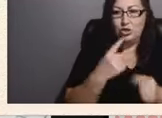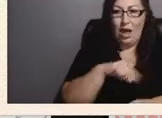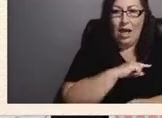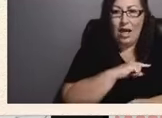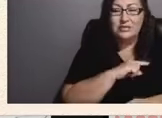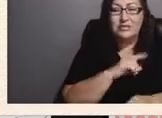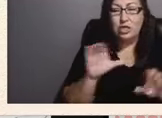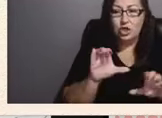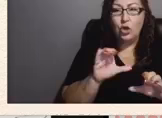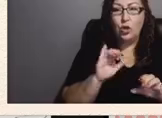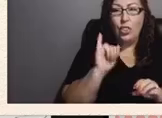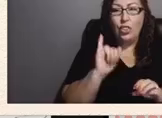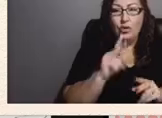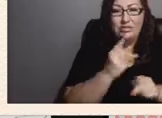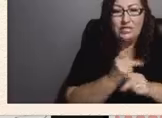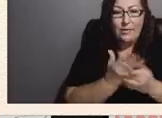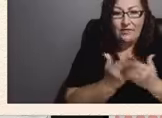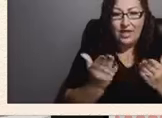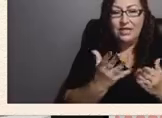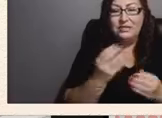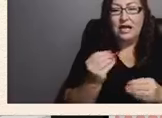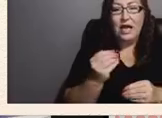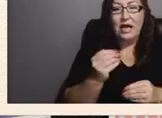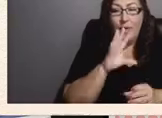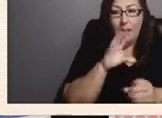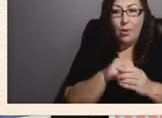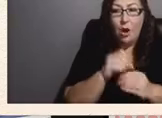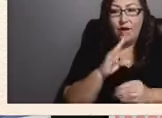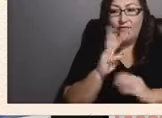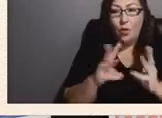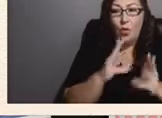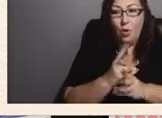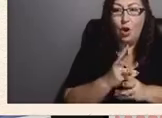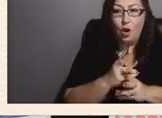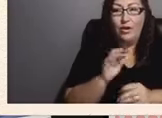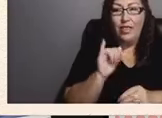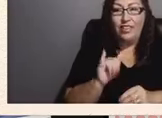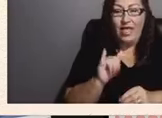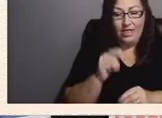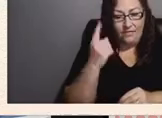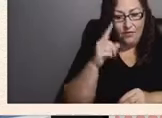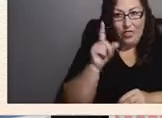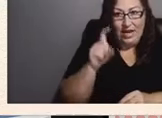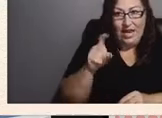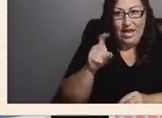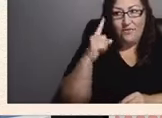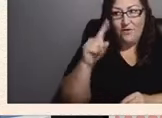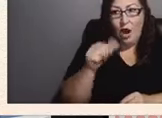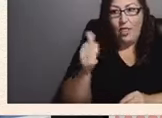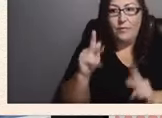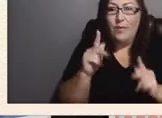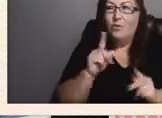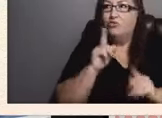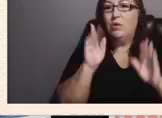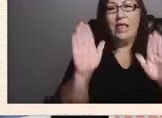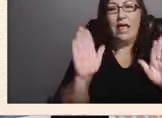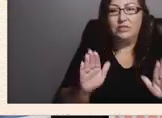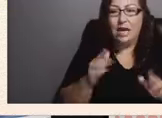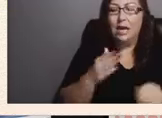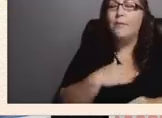of things and be a part of the world that exists for the need for others is outstanding. My question to you